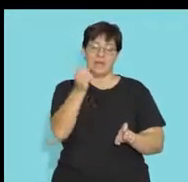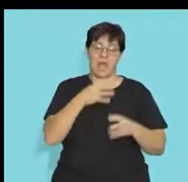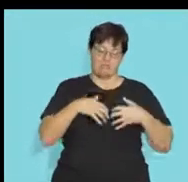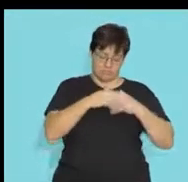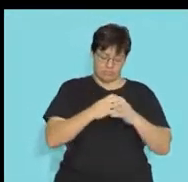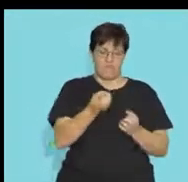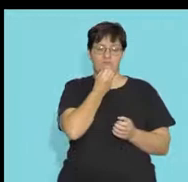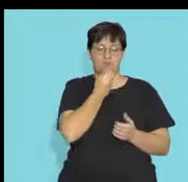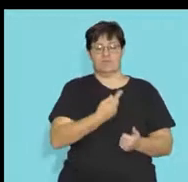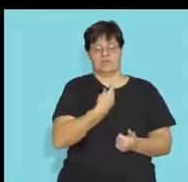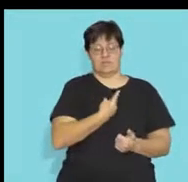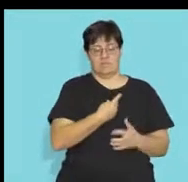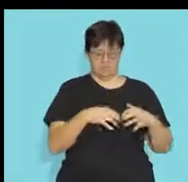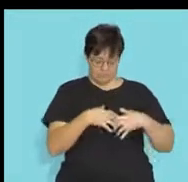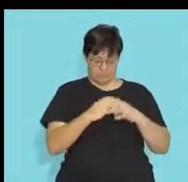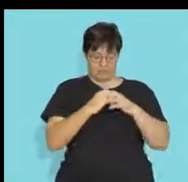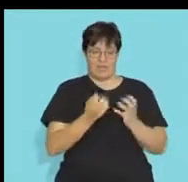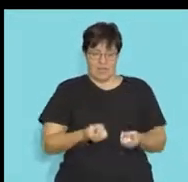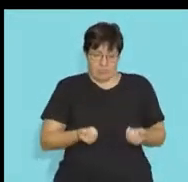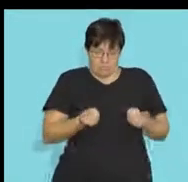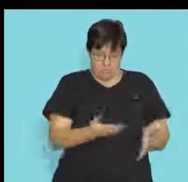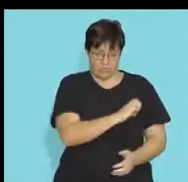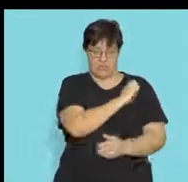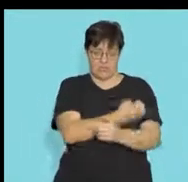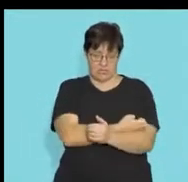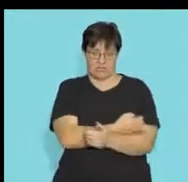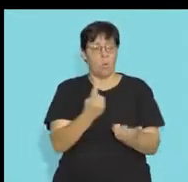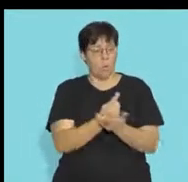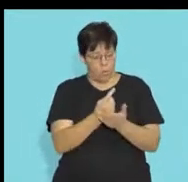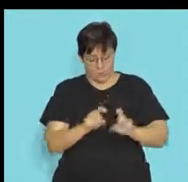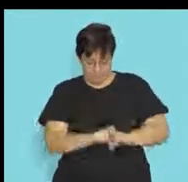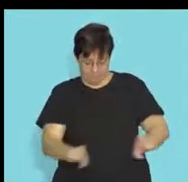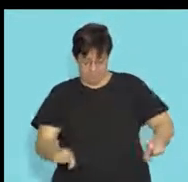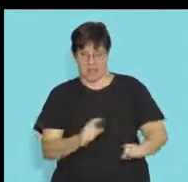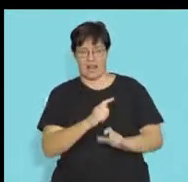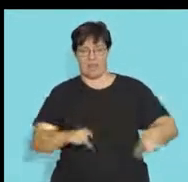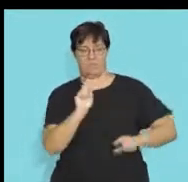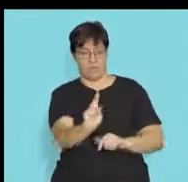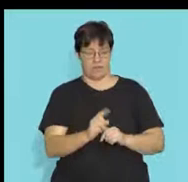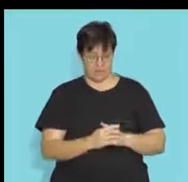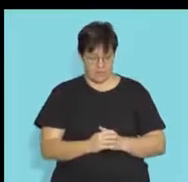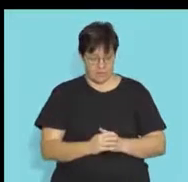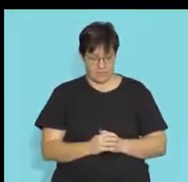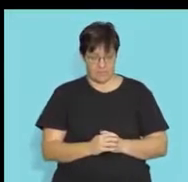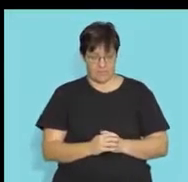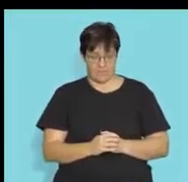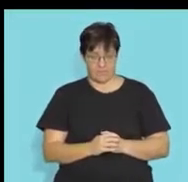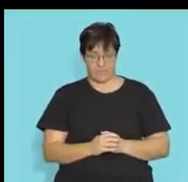feeding sequence. They are the primary producers that produce the energy and will always be at the first trophic level.